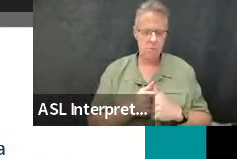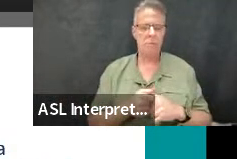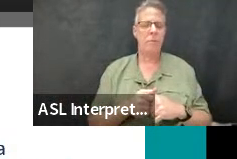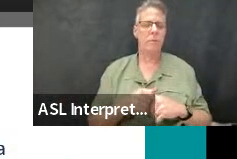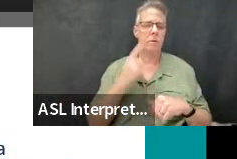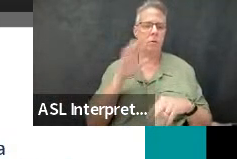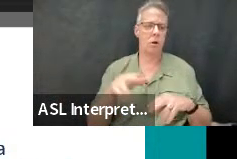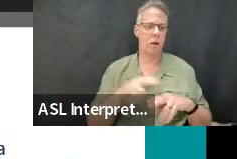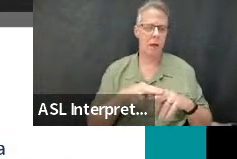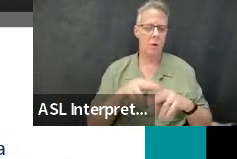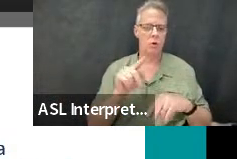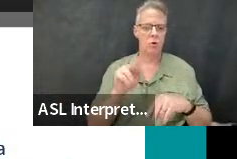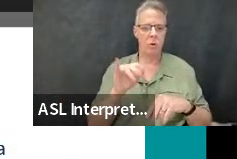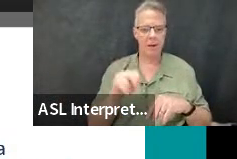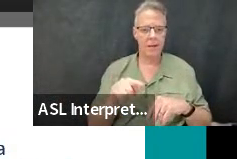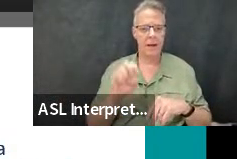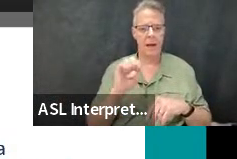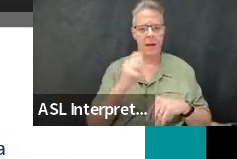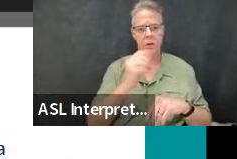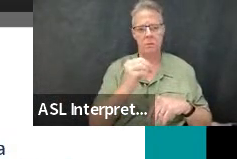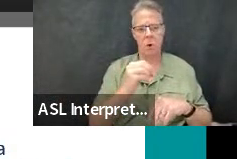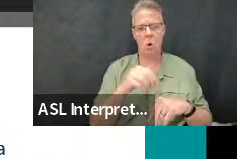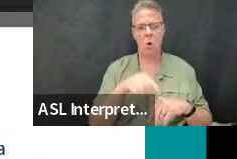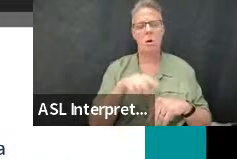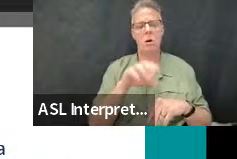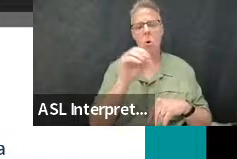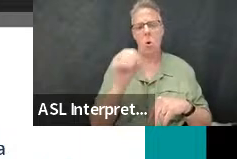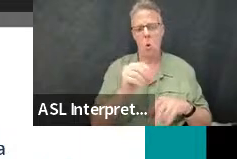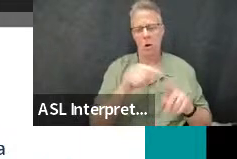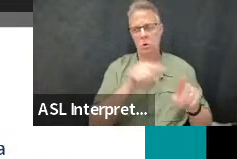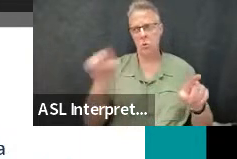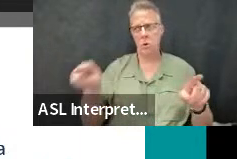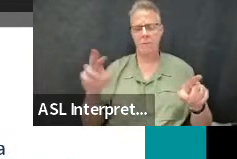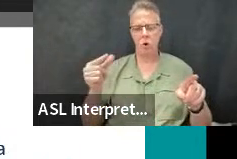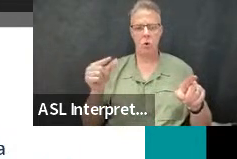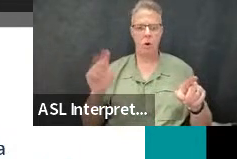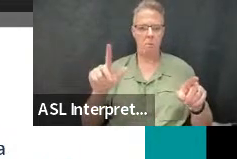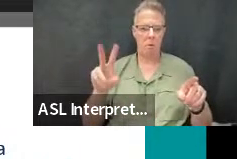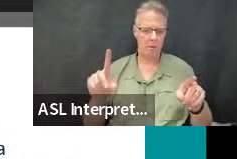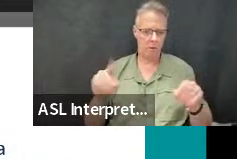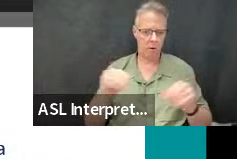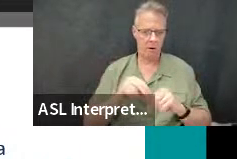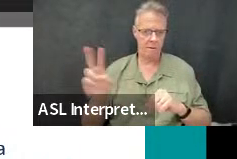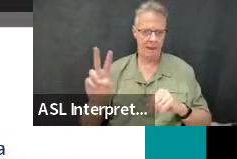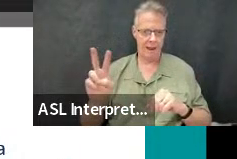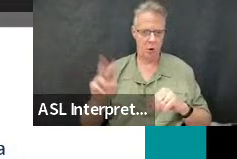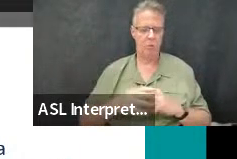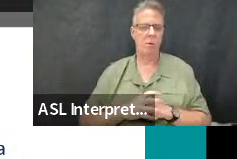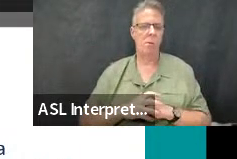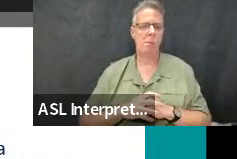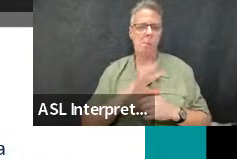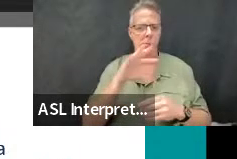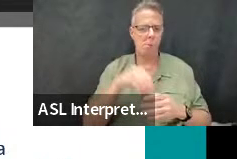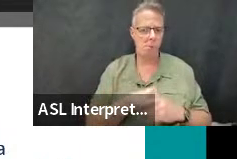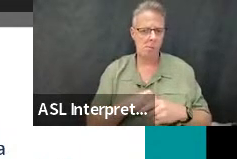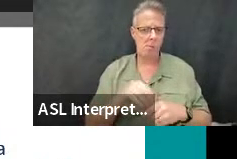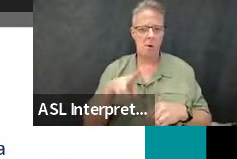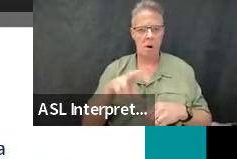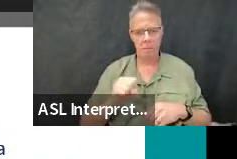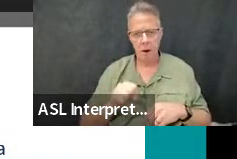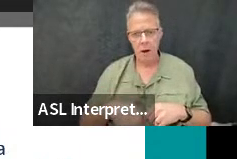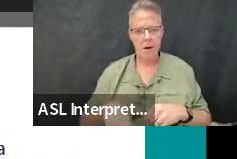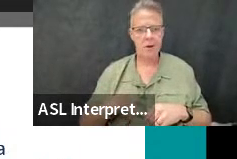rail transit from Expo Station in Oregon to Evergreen Boulevard in Vancouver, including bus and